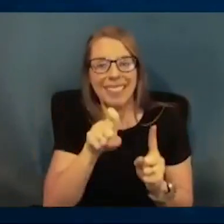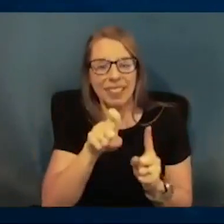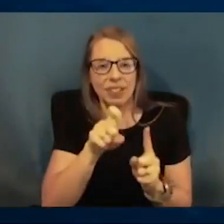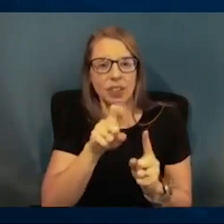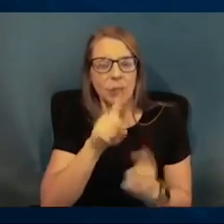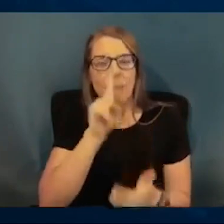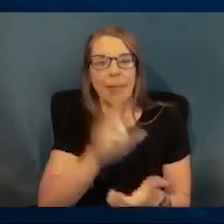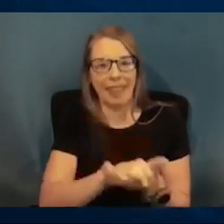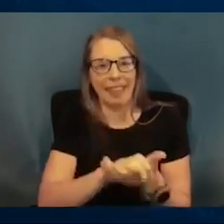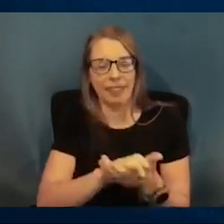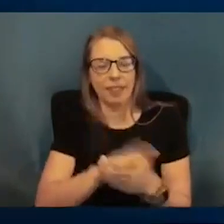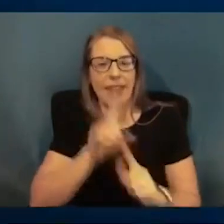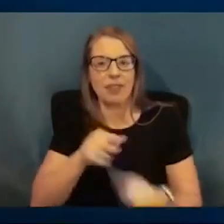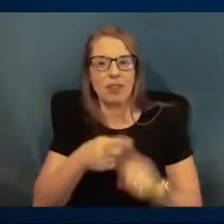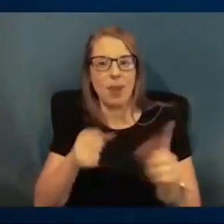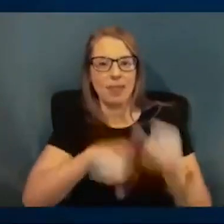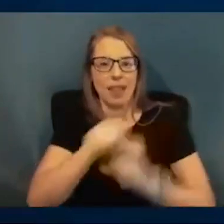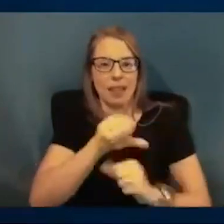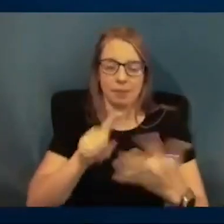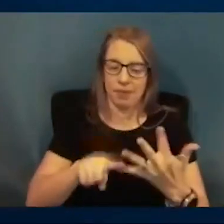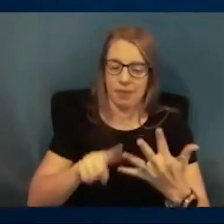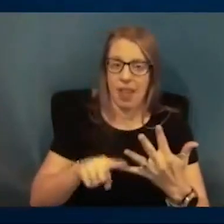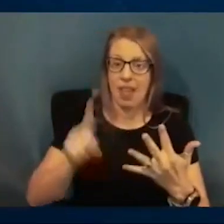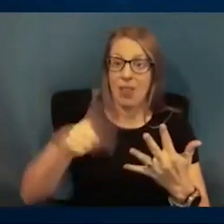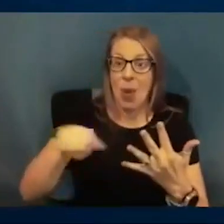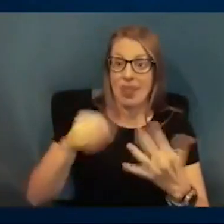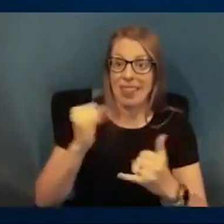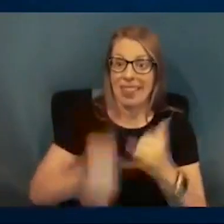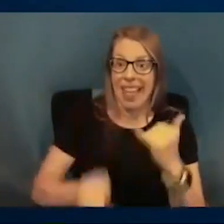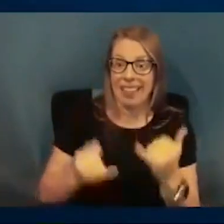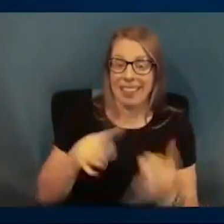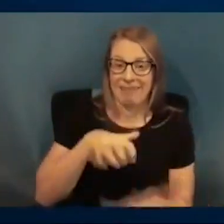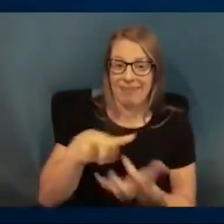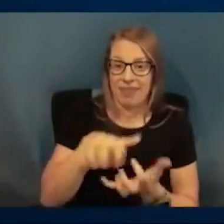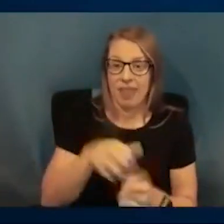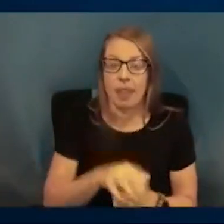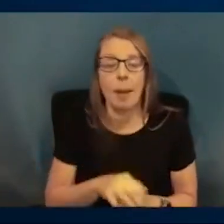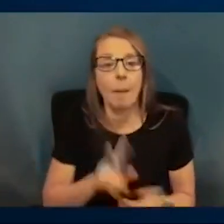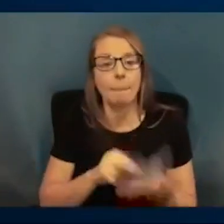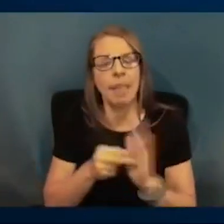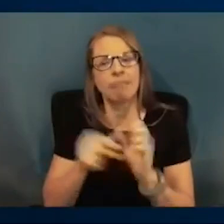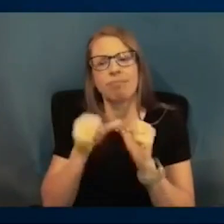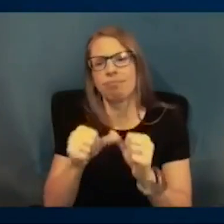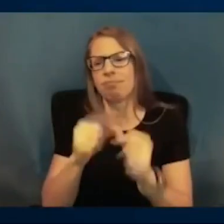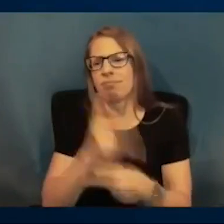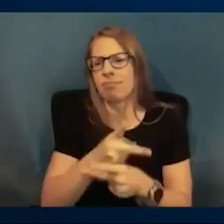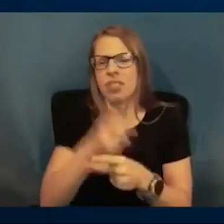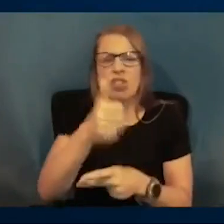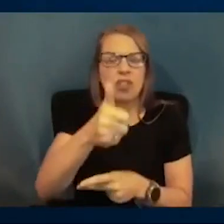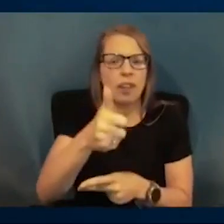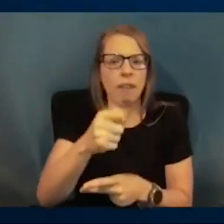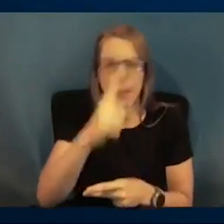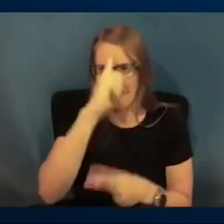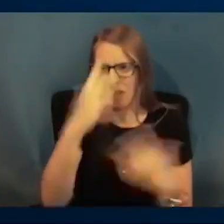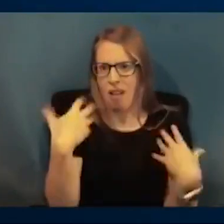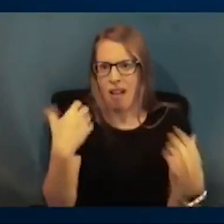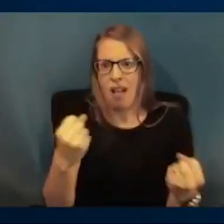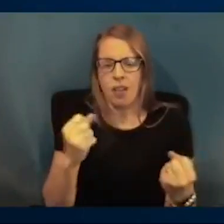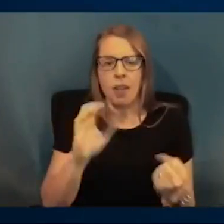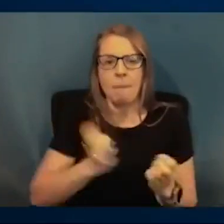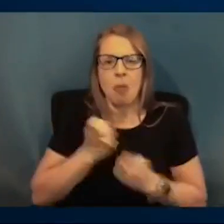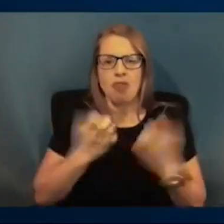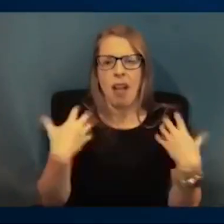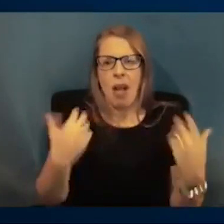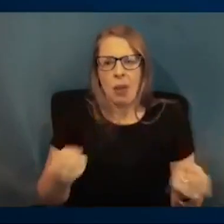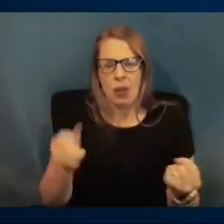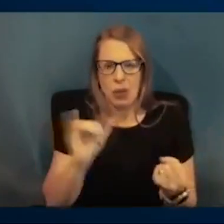rule number 5, those who laugh last. It's important for you to continue to take care of yourself for your mental well-being and your emotional health in this